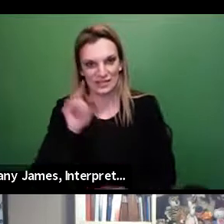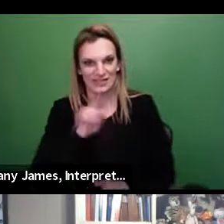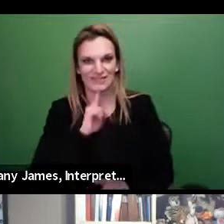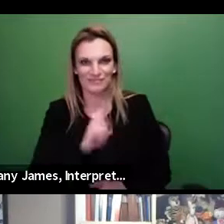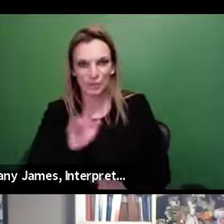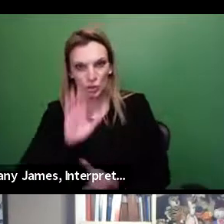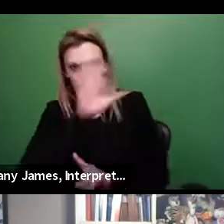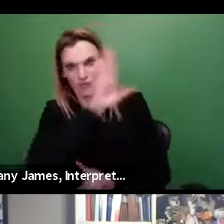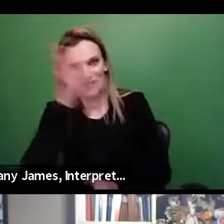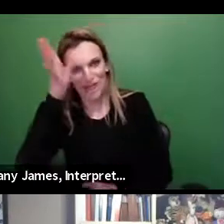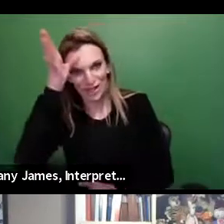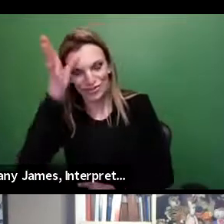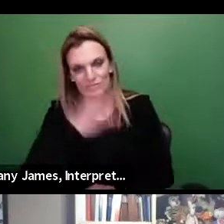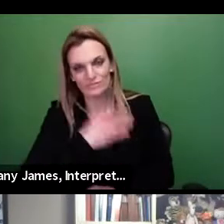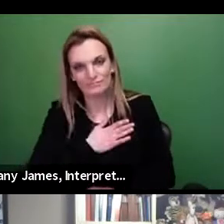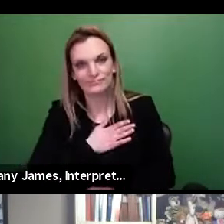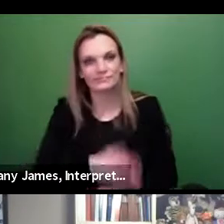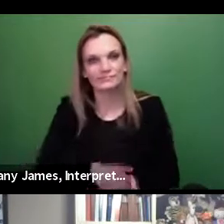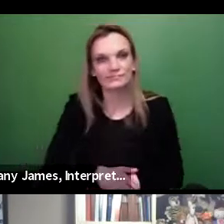it reads,